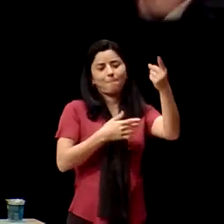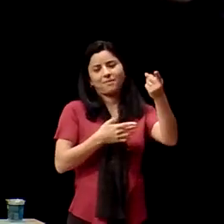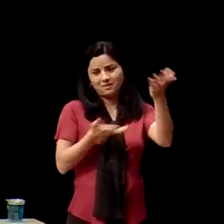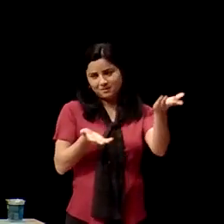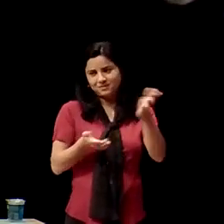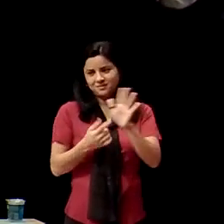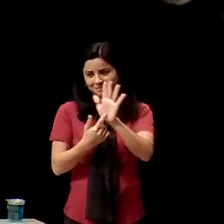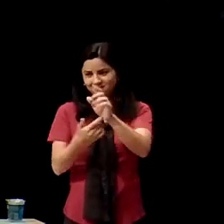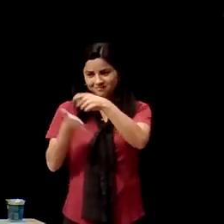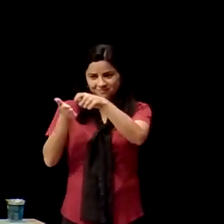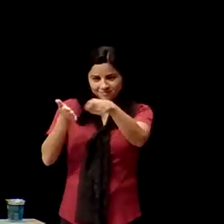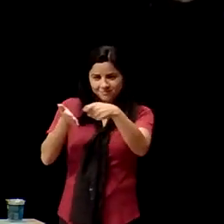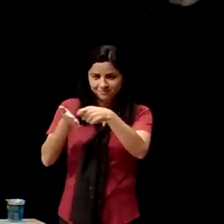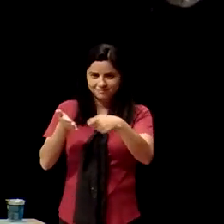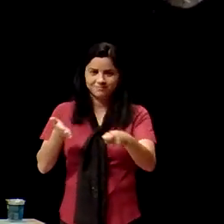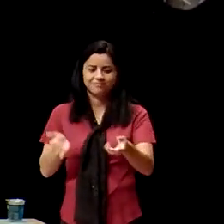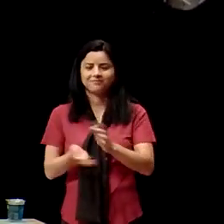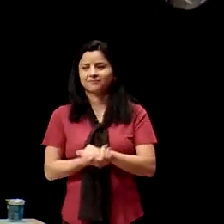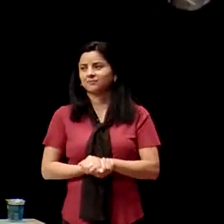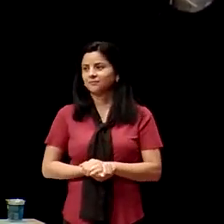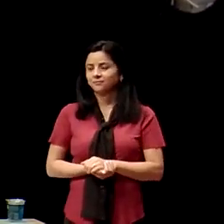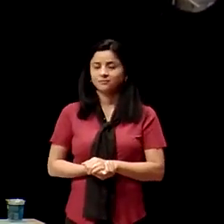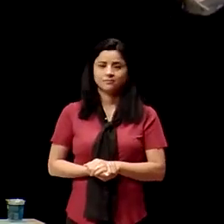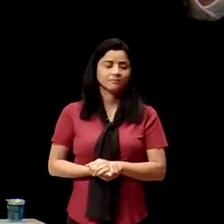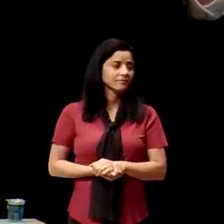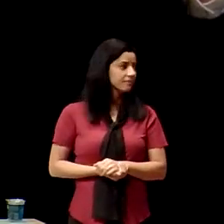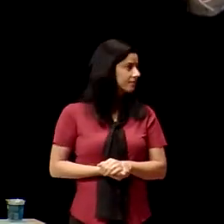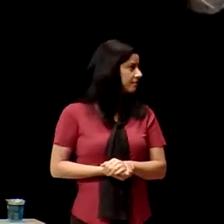but I was asked to end